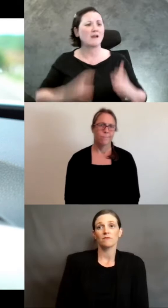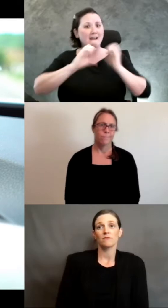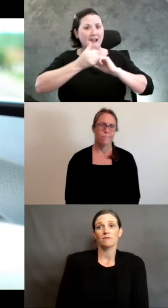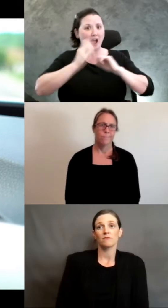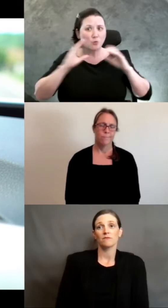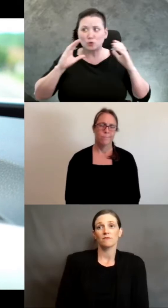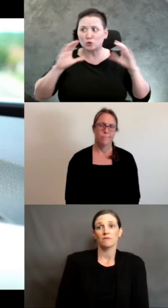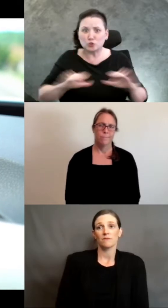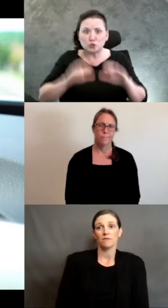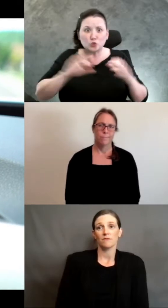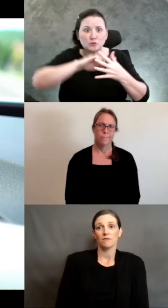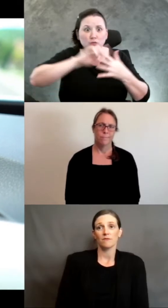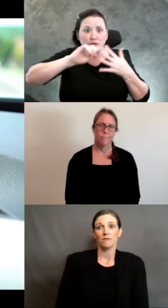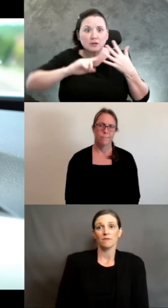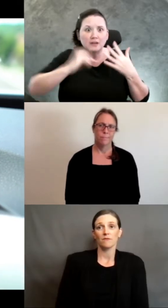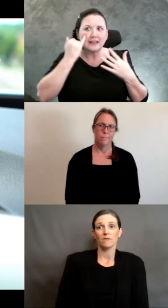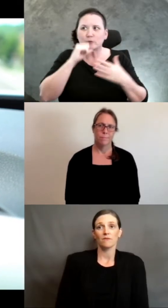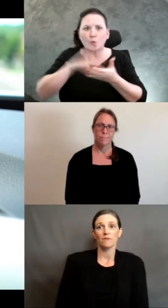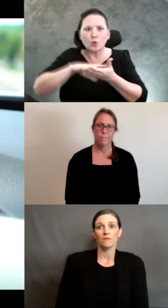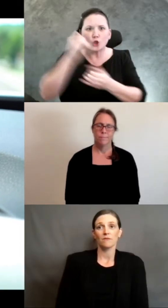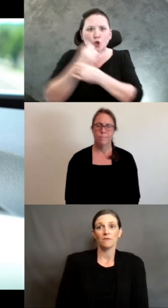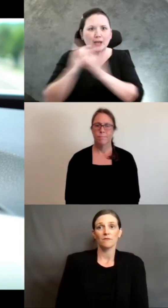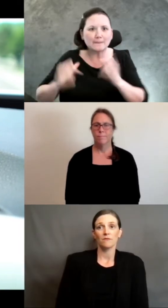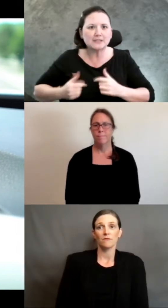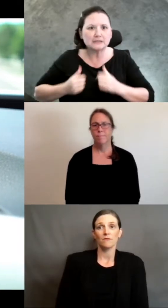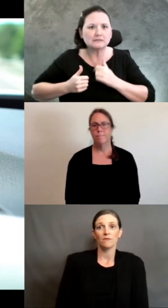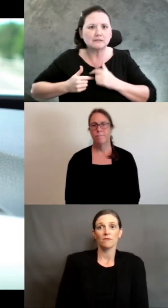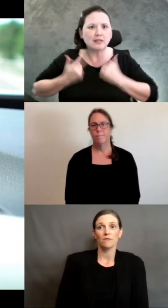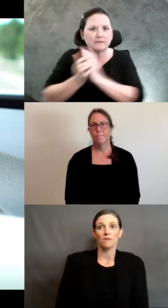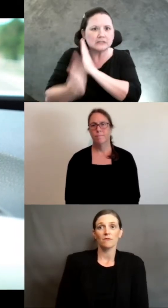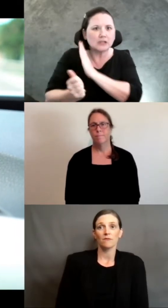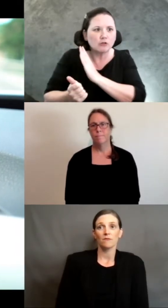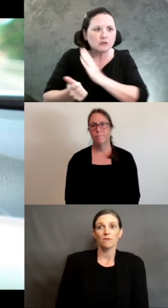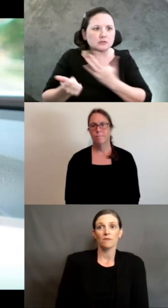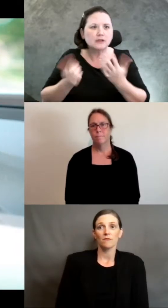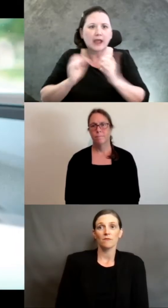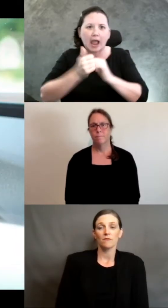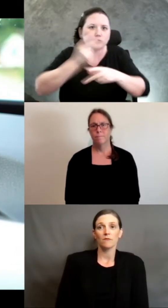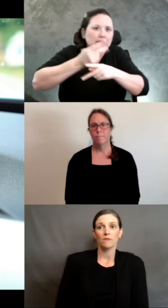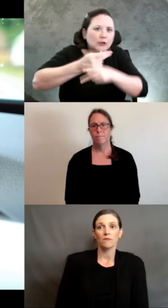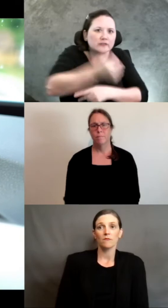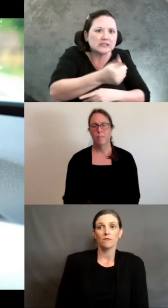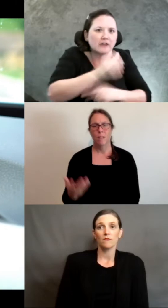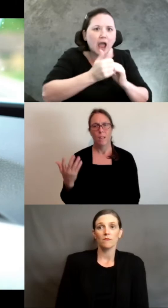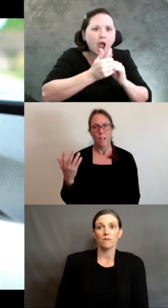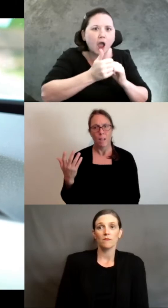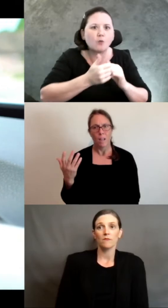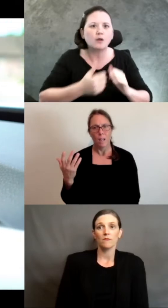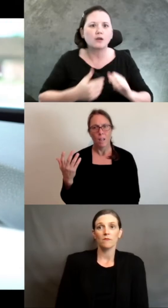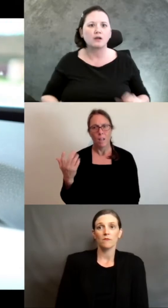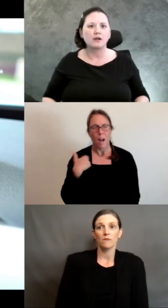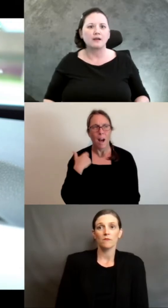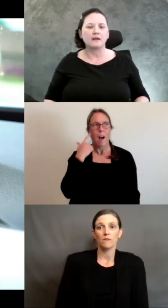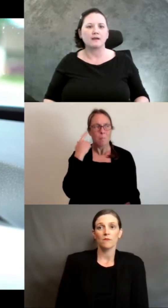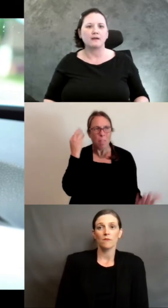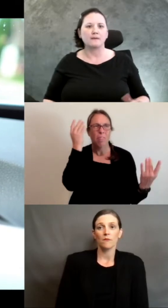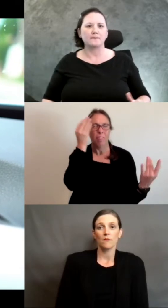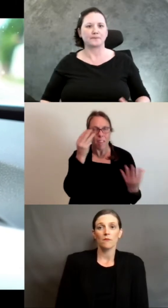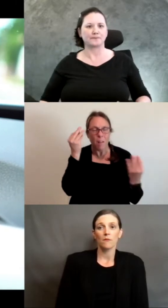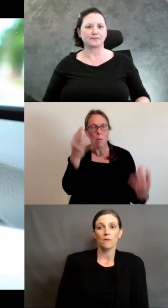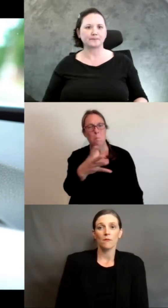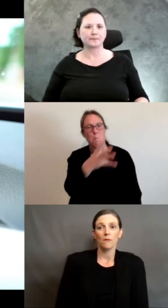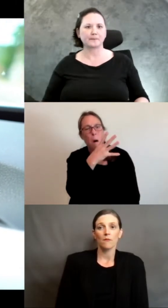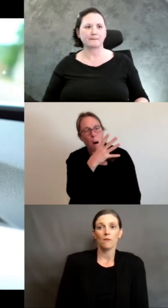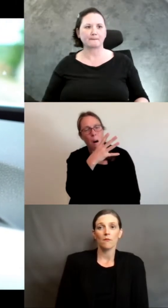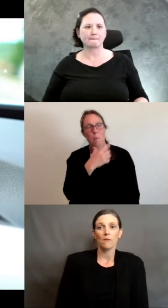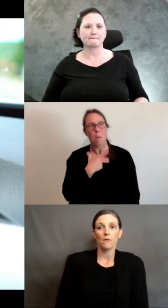you don't learn independent skills? How are you going to take care of yourself? I've been thinking about it, Mom. I do